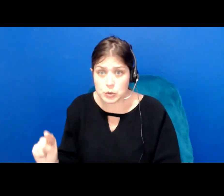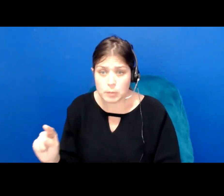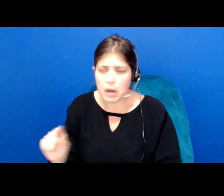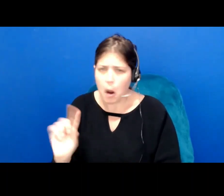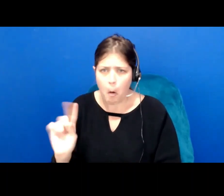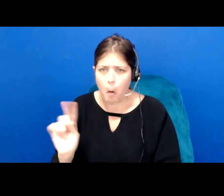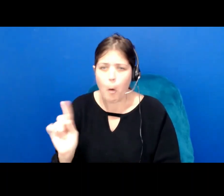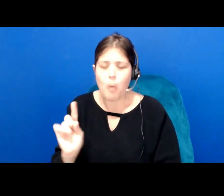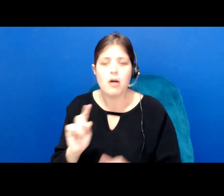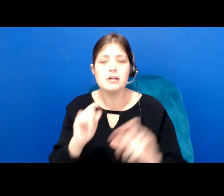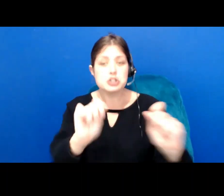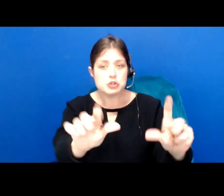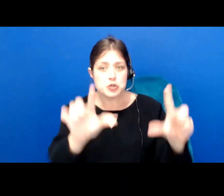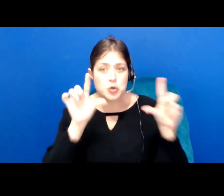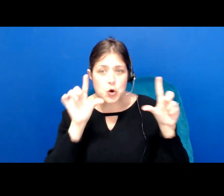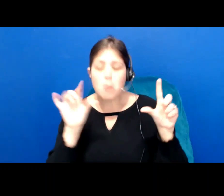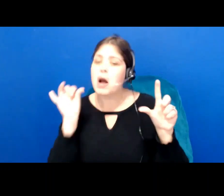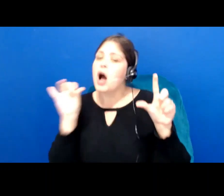Definitely you can do that